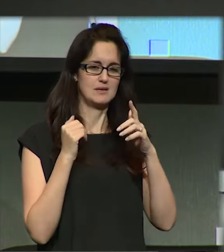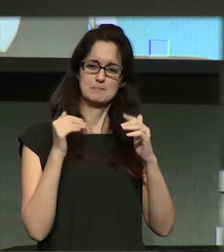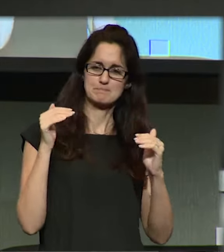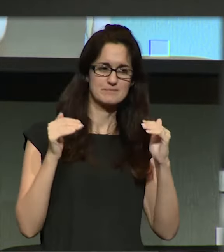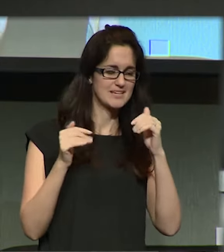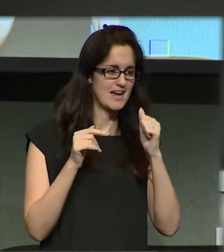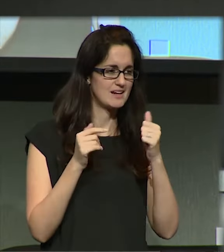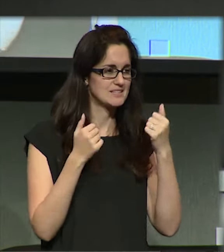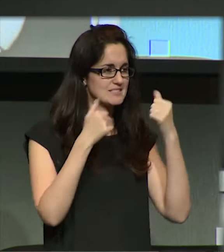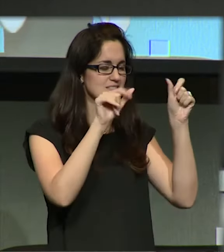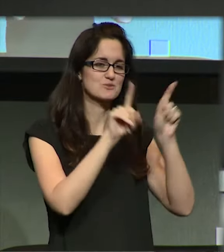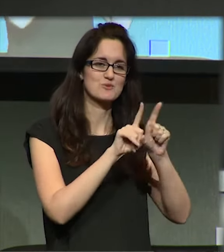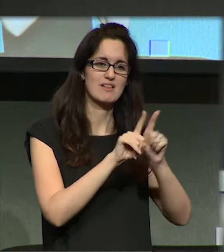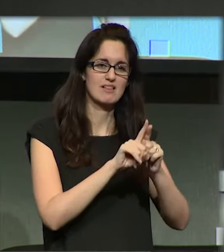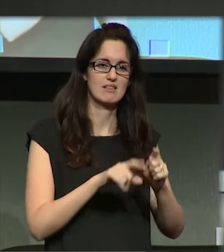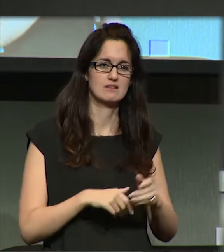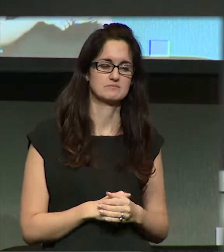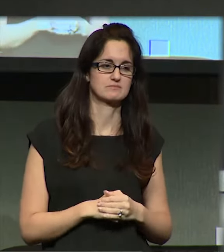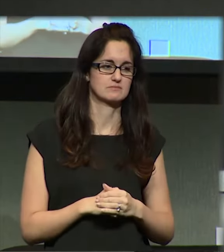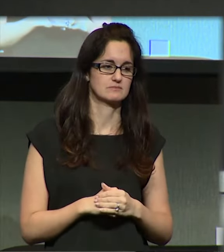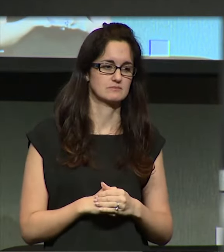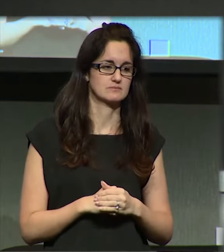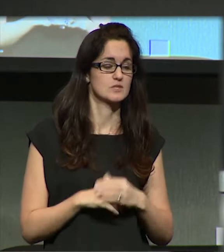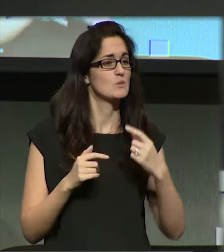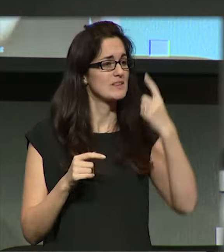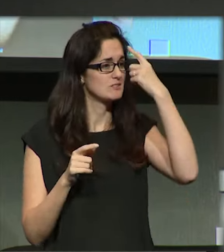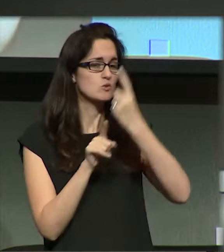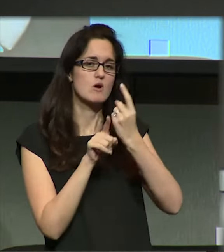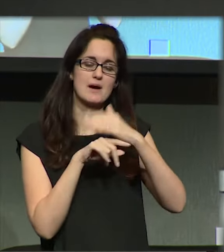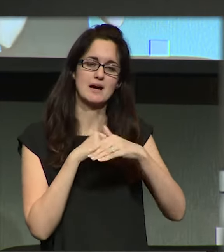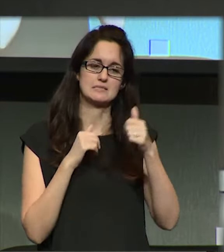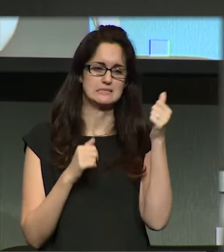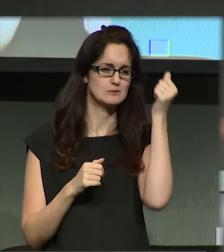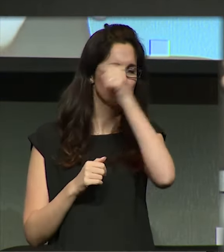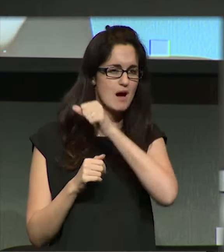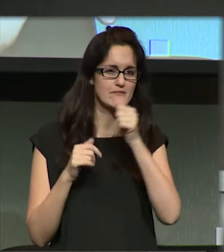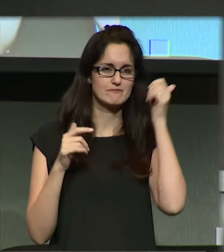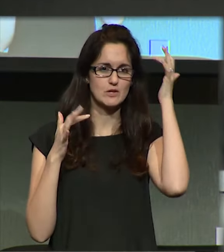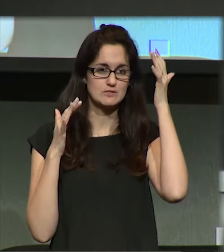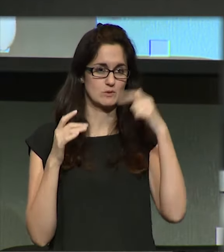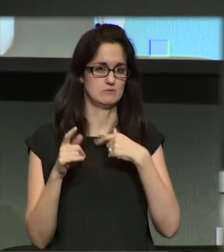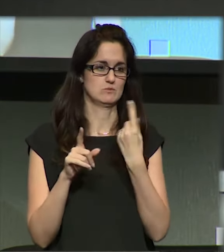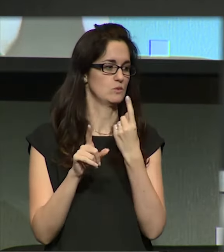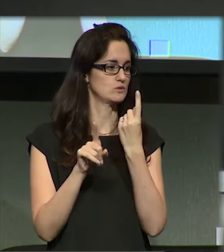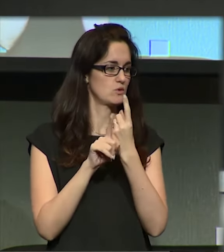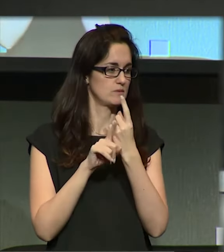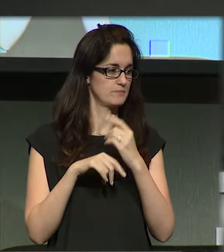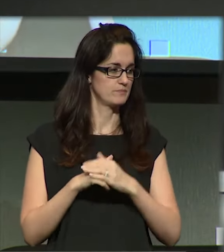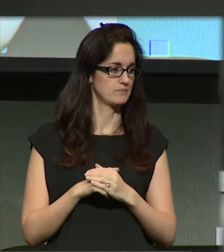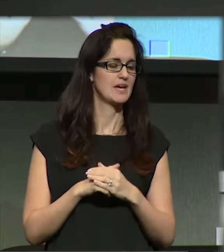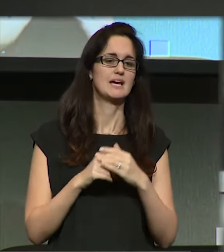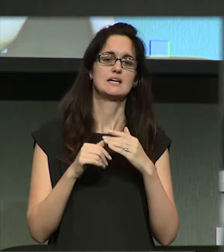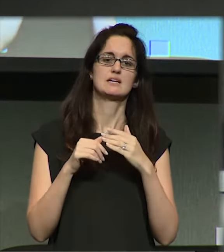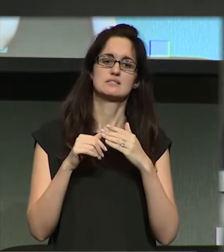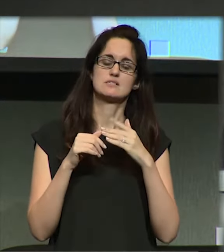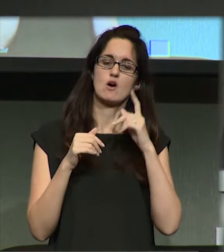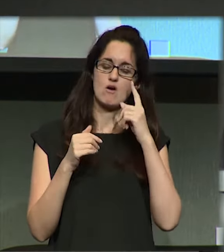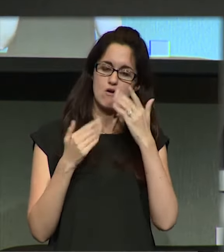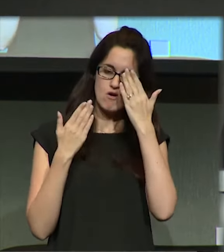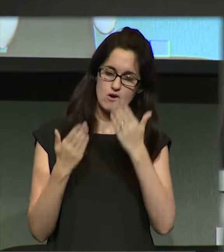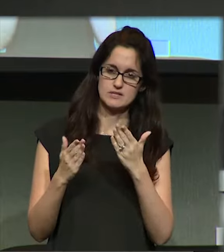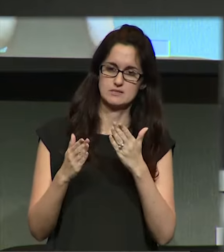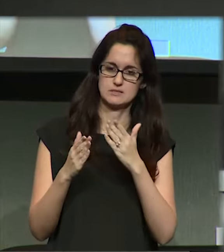So when we talk about this stronger, smarter philosophy, this is what we say. It's a philosophy that honours a positive sense of